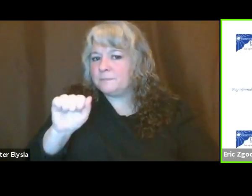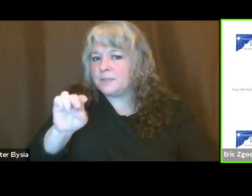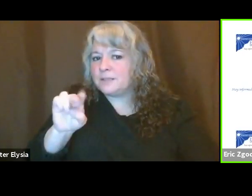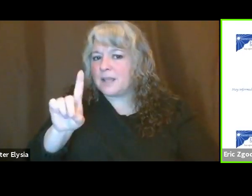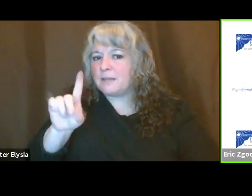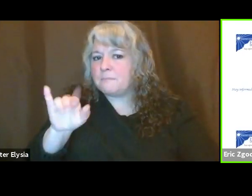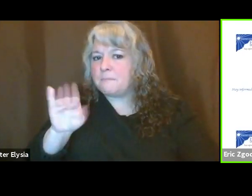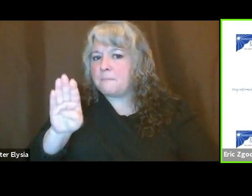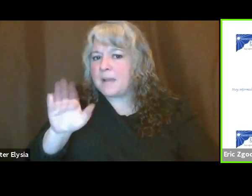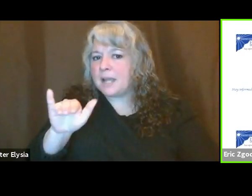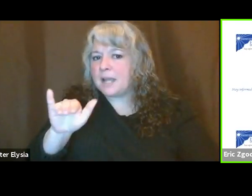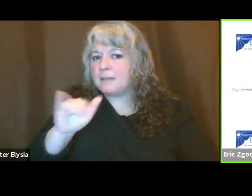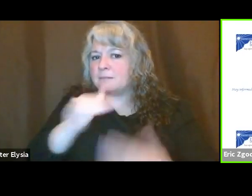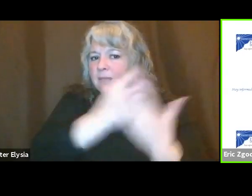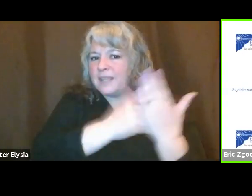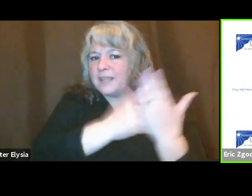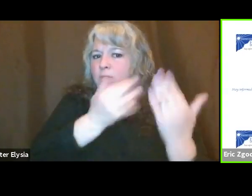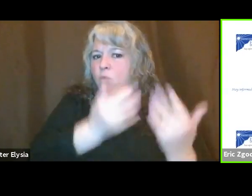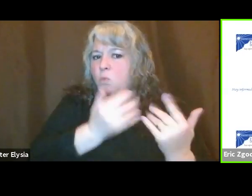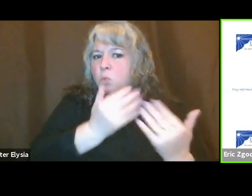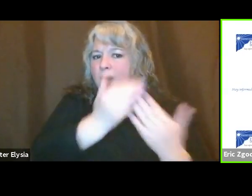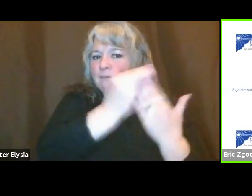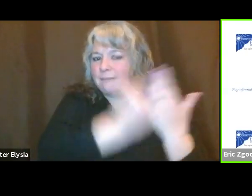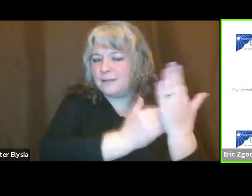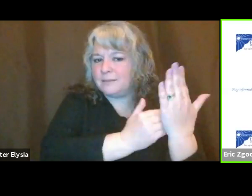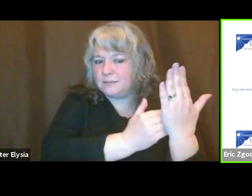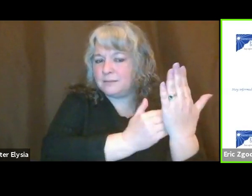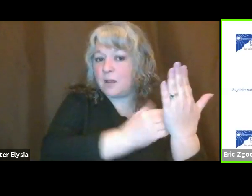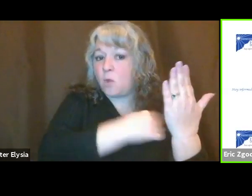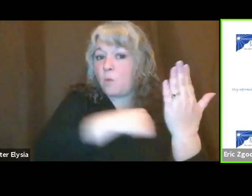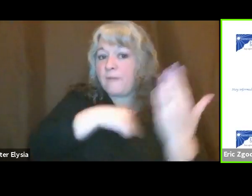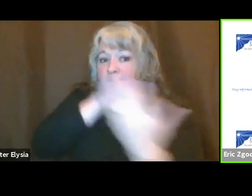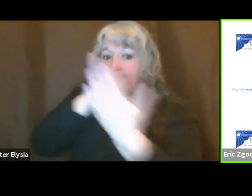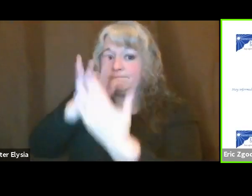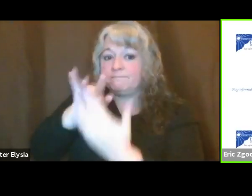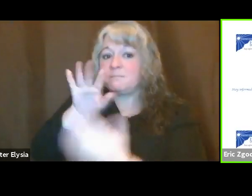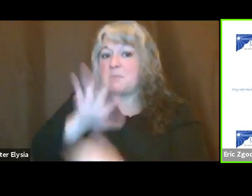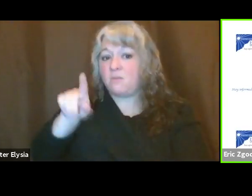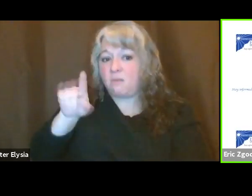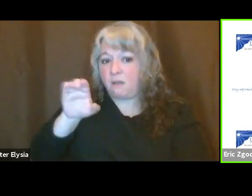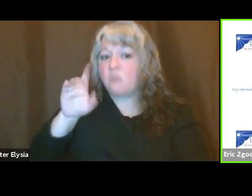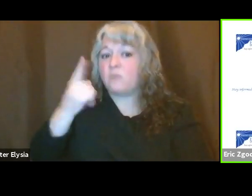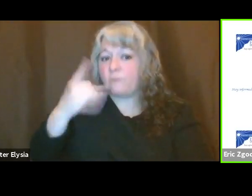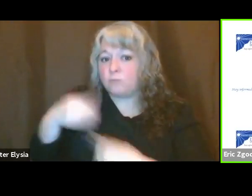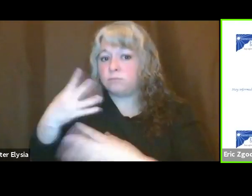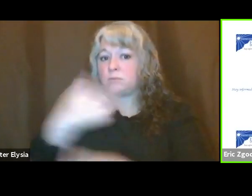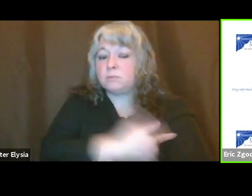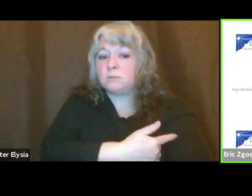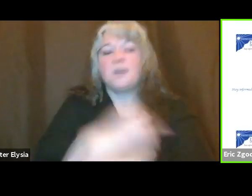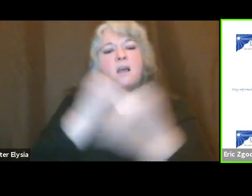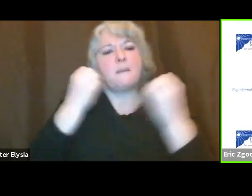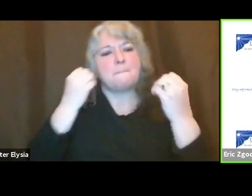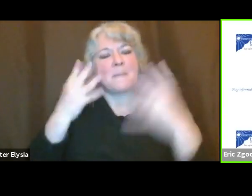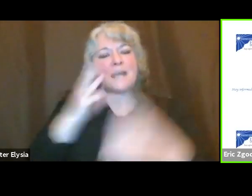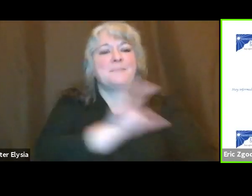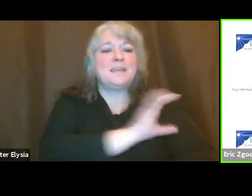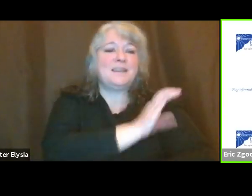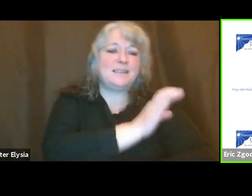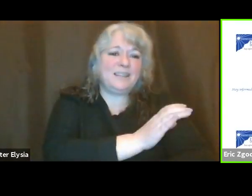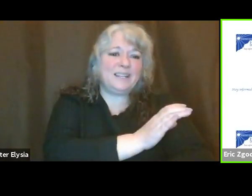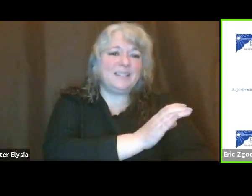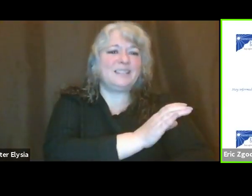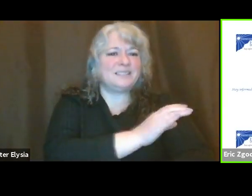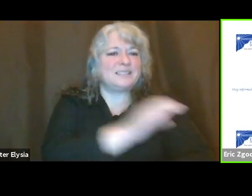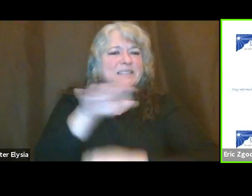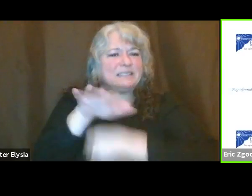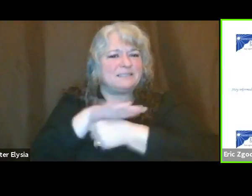Which again, as many clinics, points of dispensing or clinics were running, it's a little bit higher than I thought it would